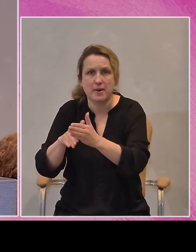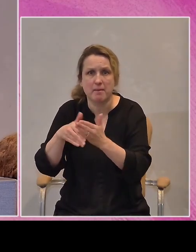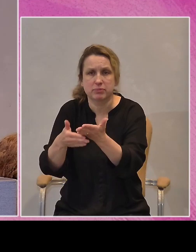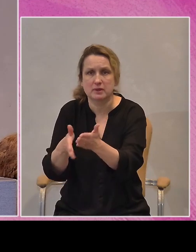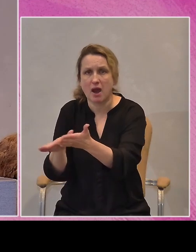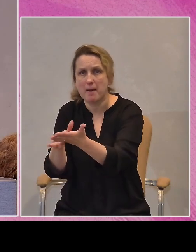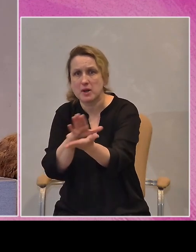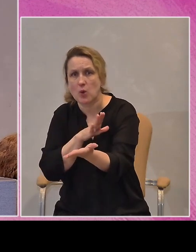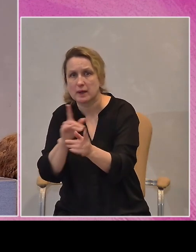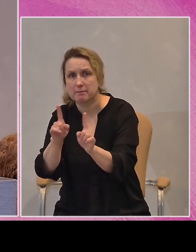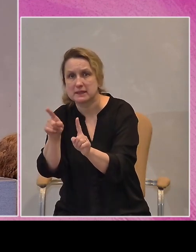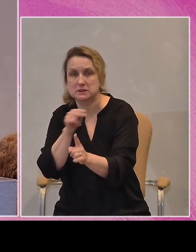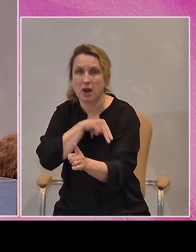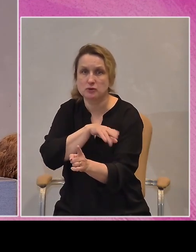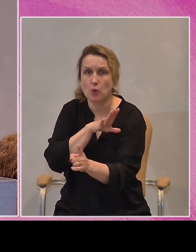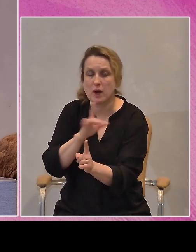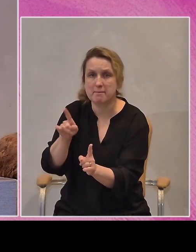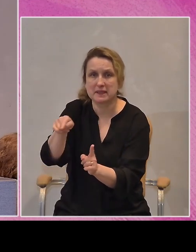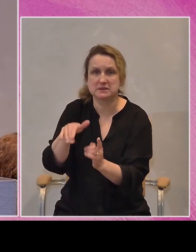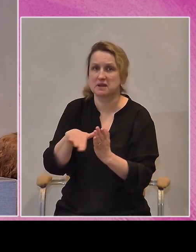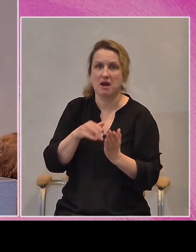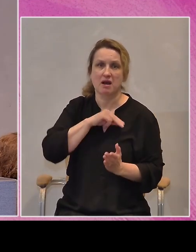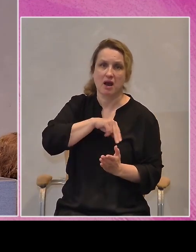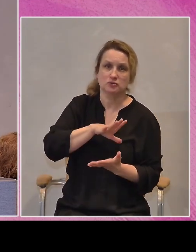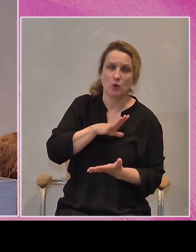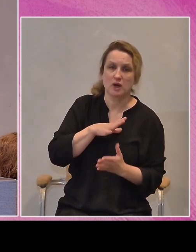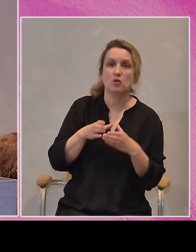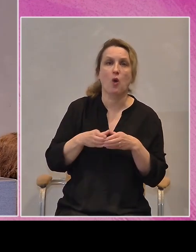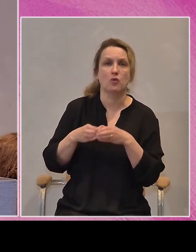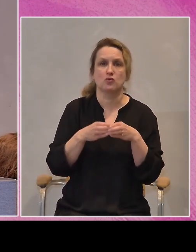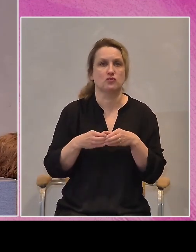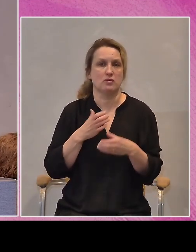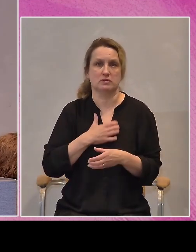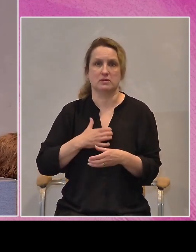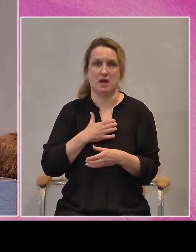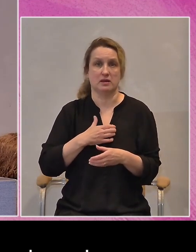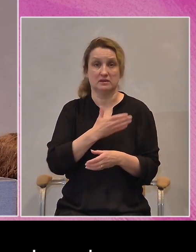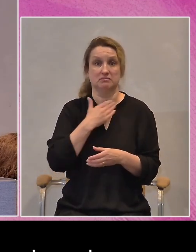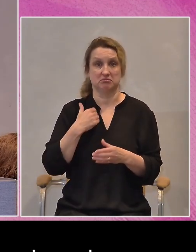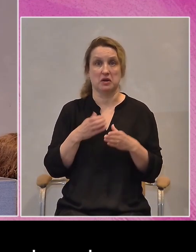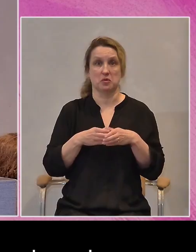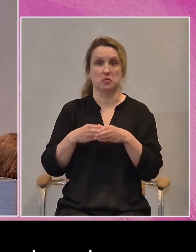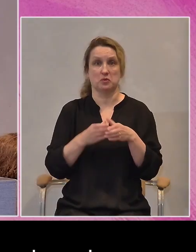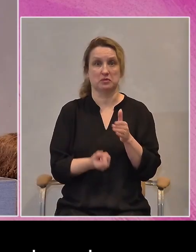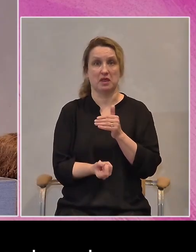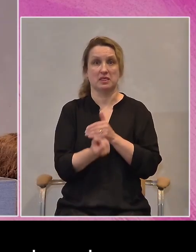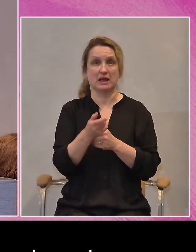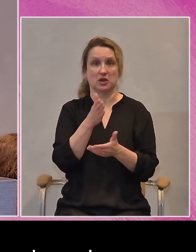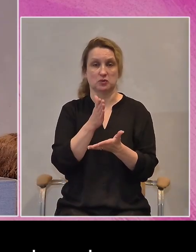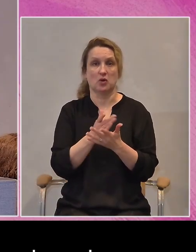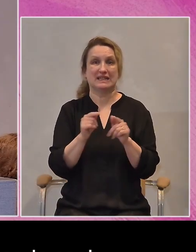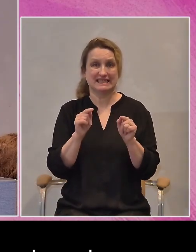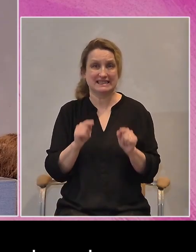the same problem. They can share their experiences. They can support each other. And I think that we